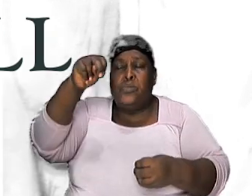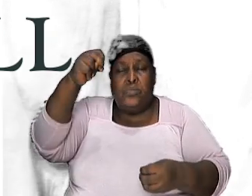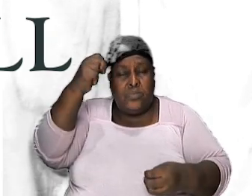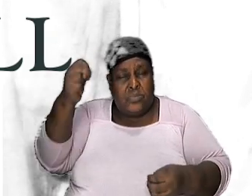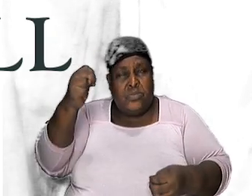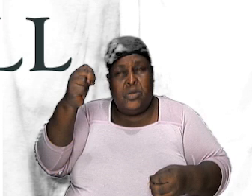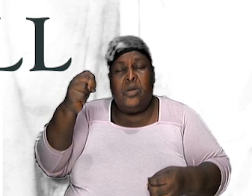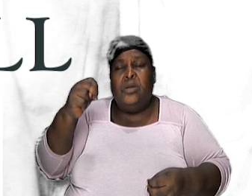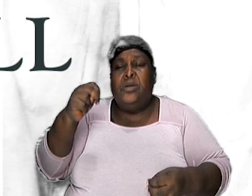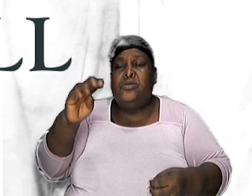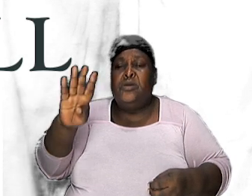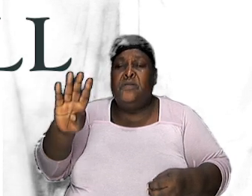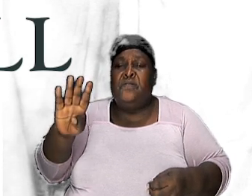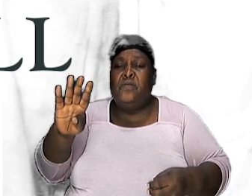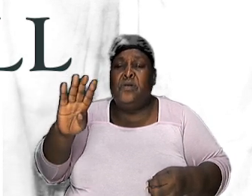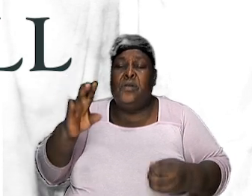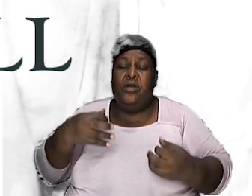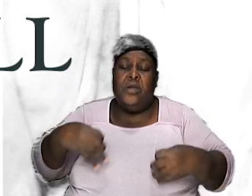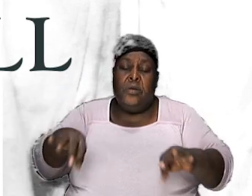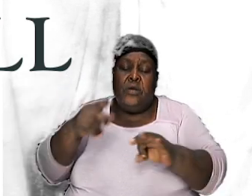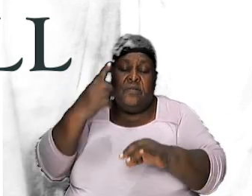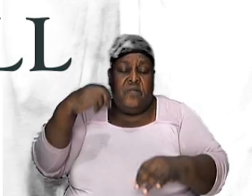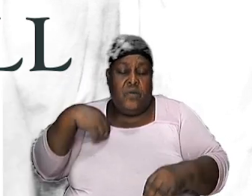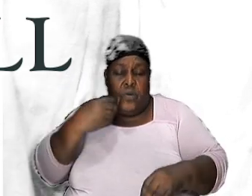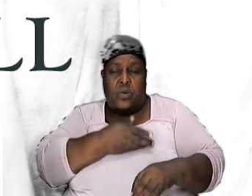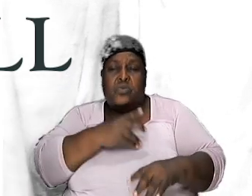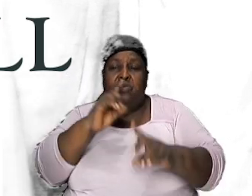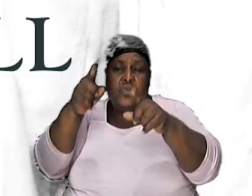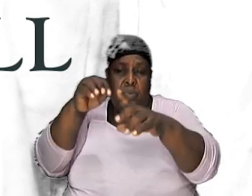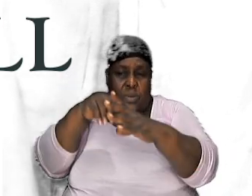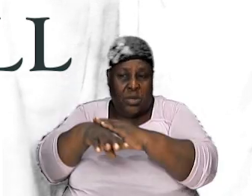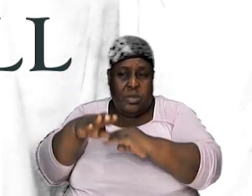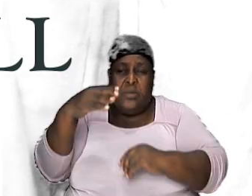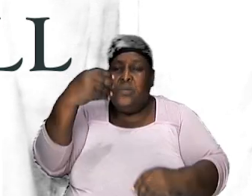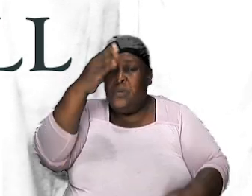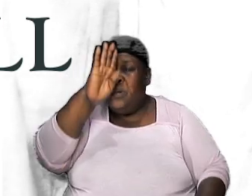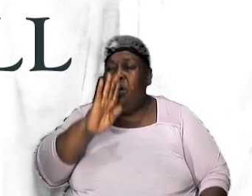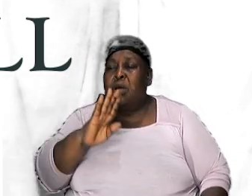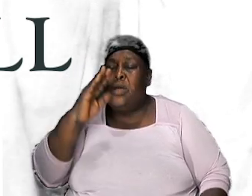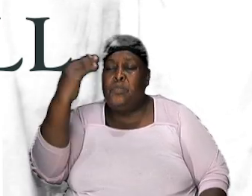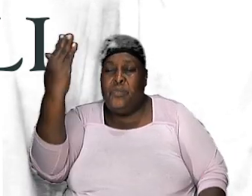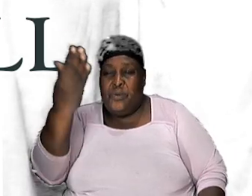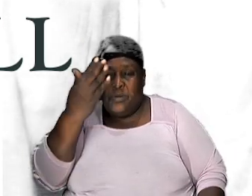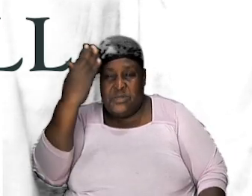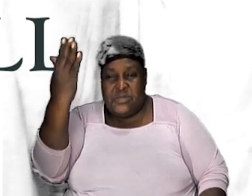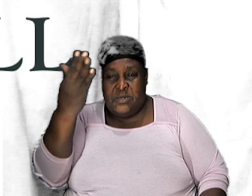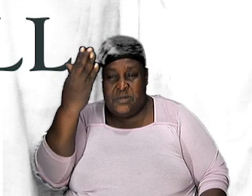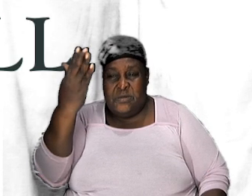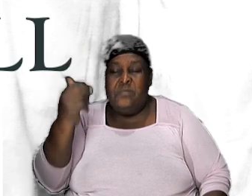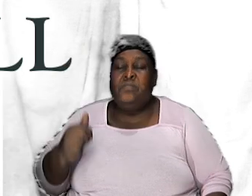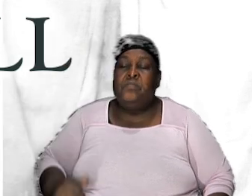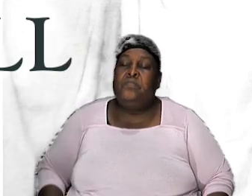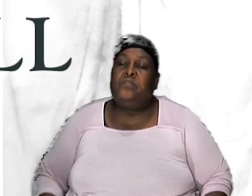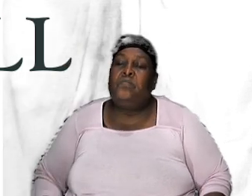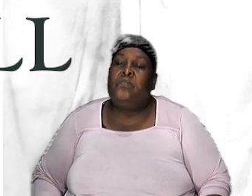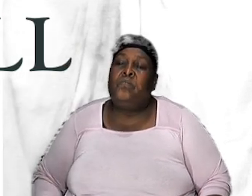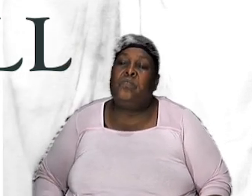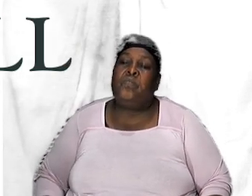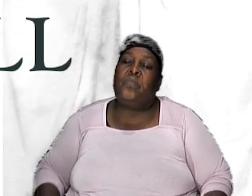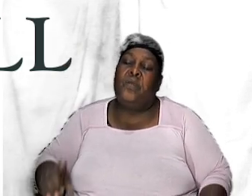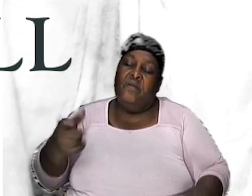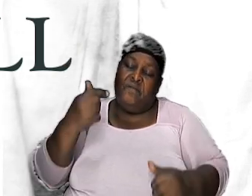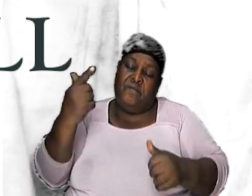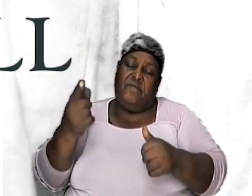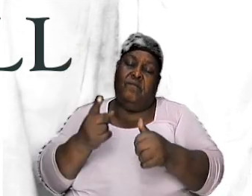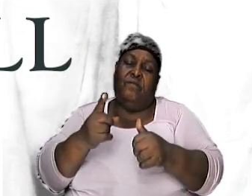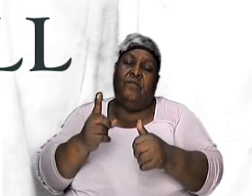get into the presence of Almighty God. If you can remember carefully, amen, we learned from the first two